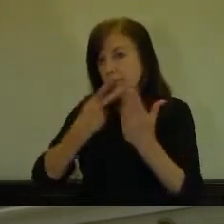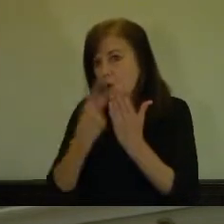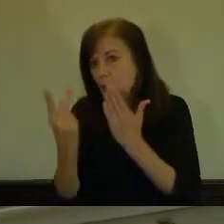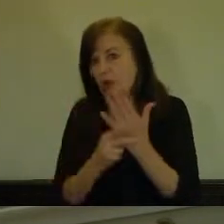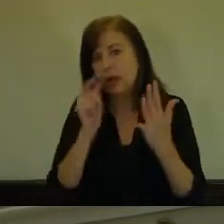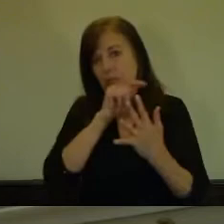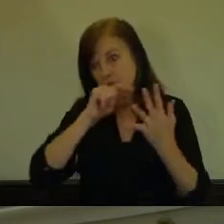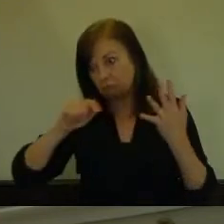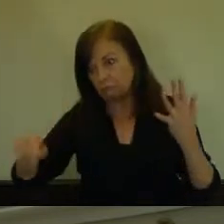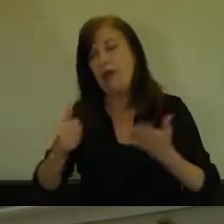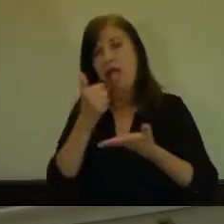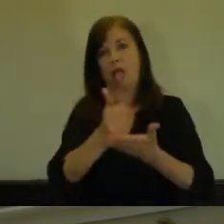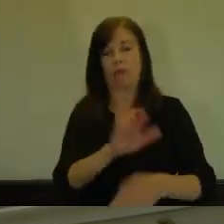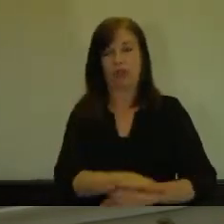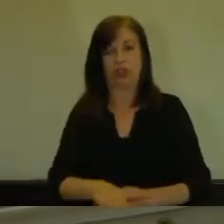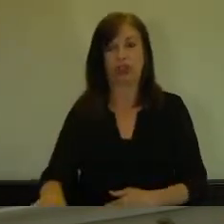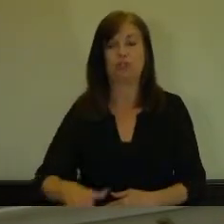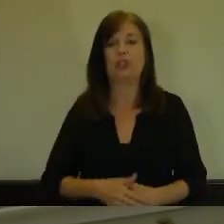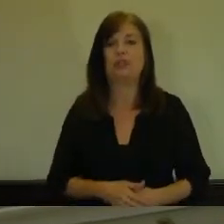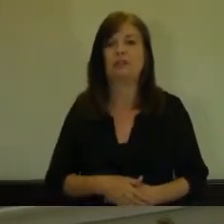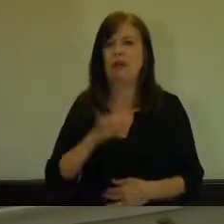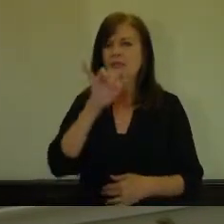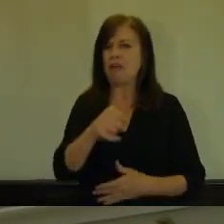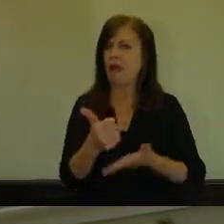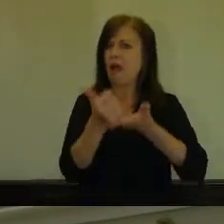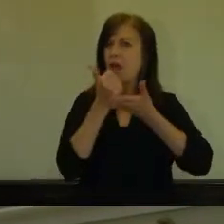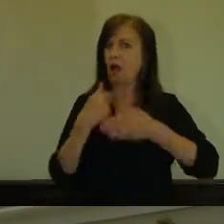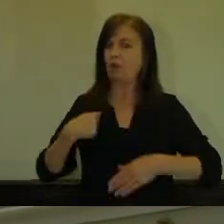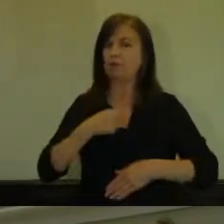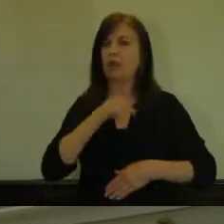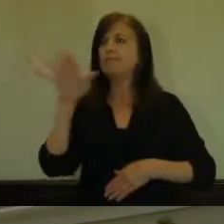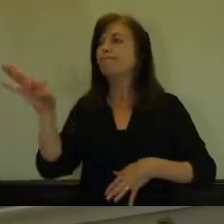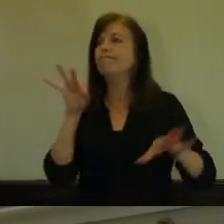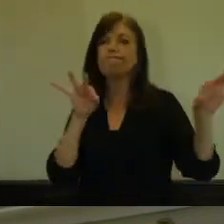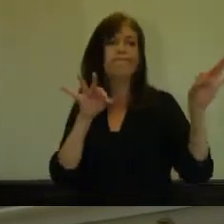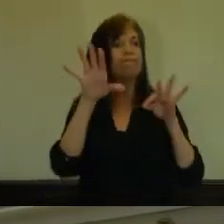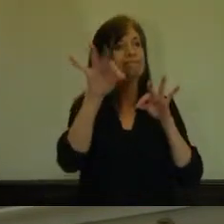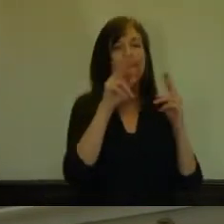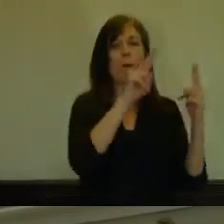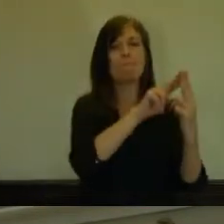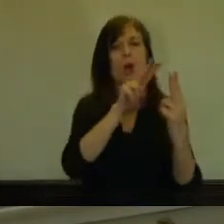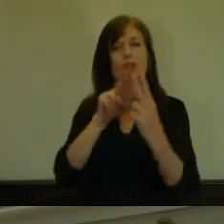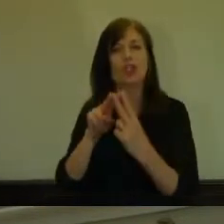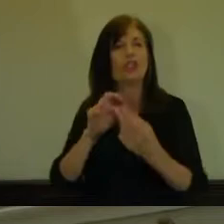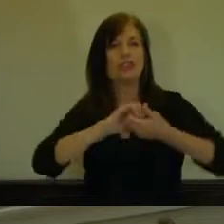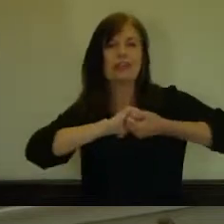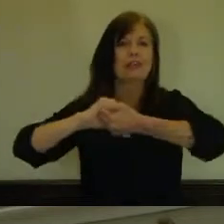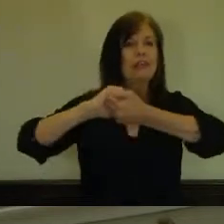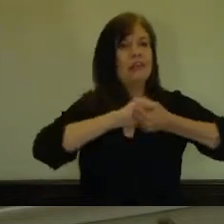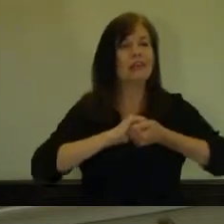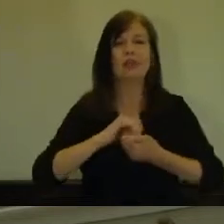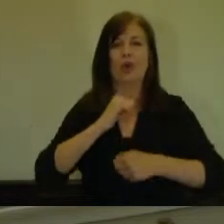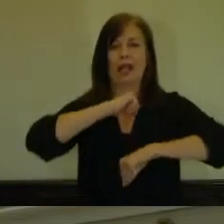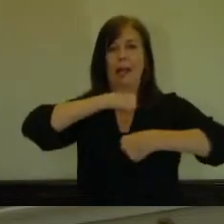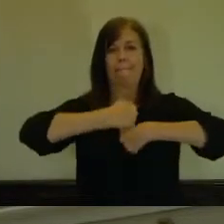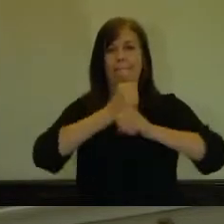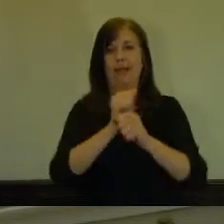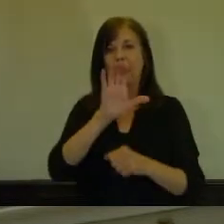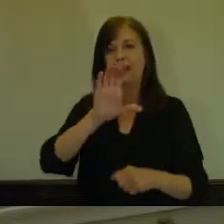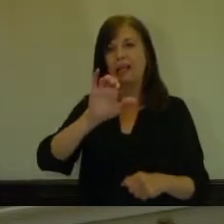It has allowed us to bring special partners together in the work of creating the Civil Rights Heritage